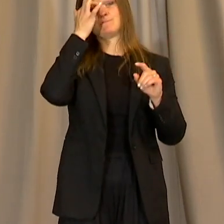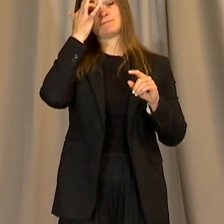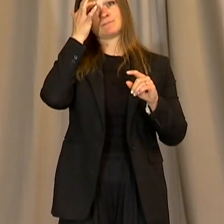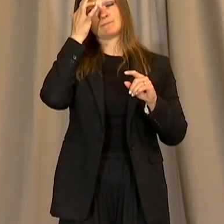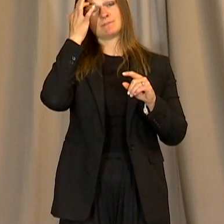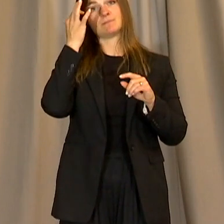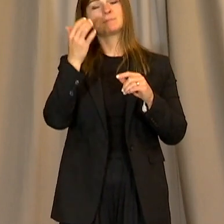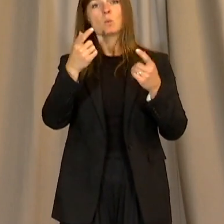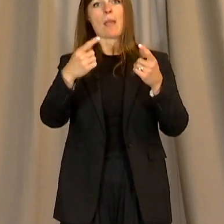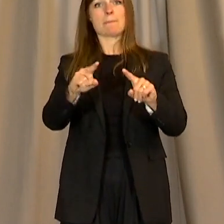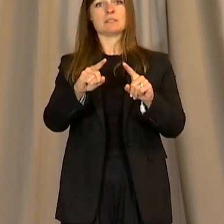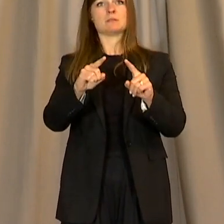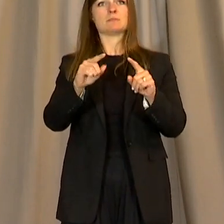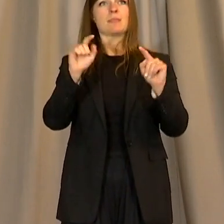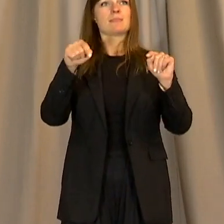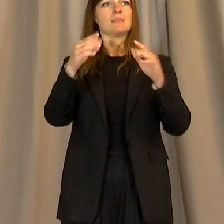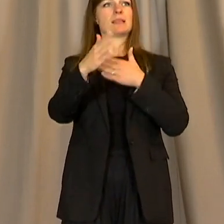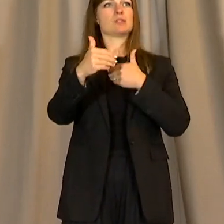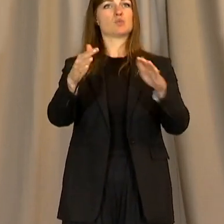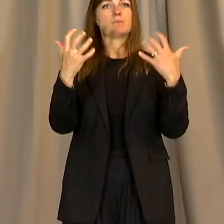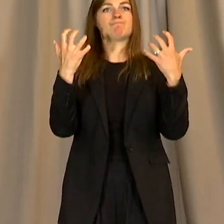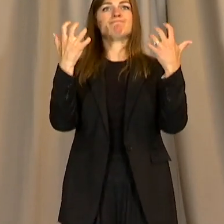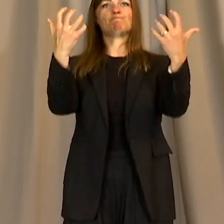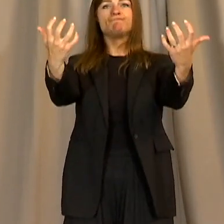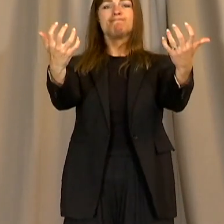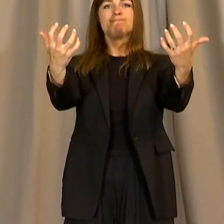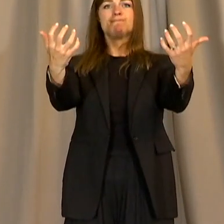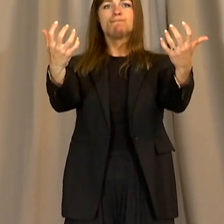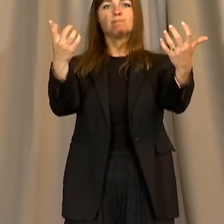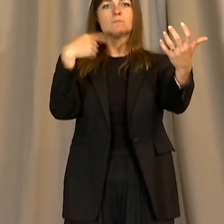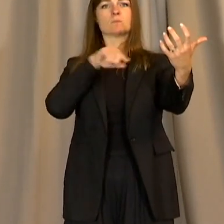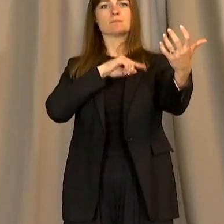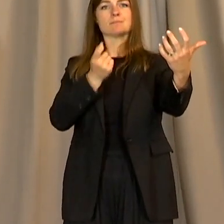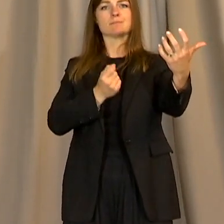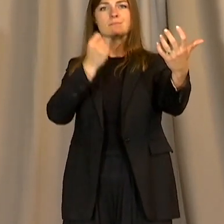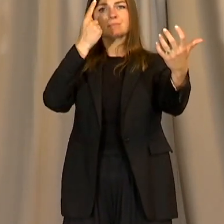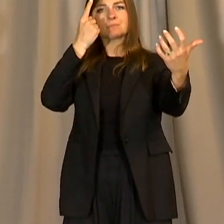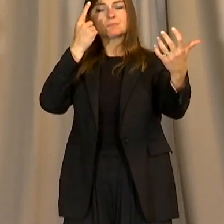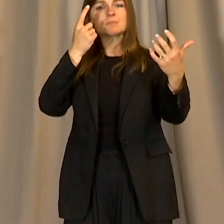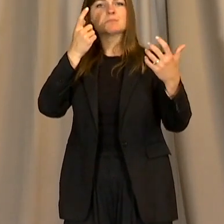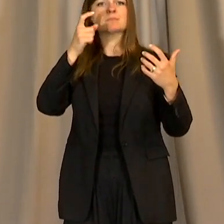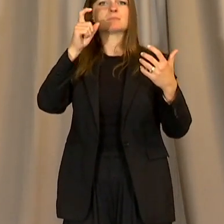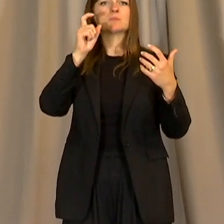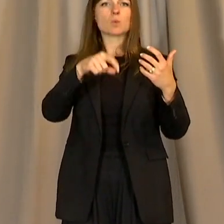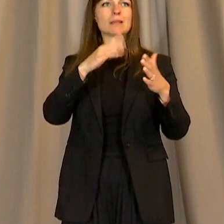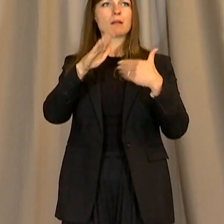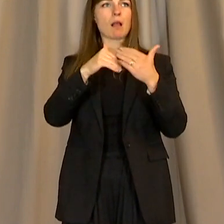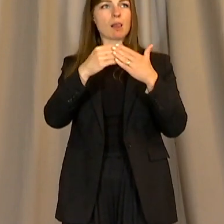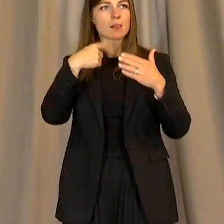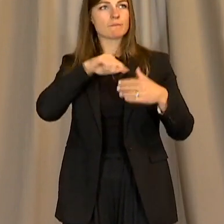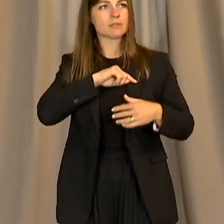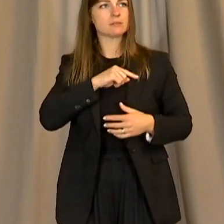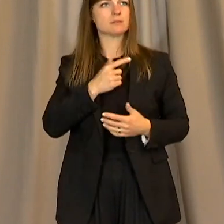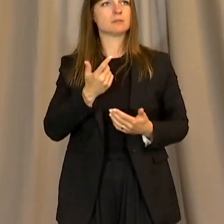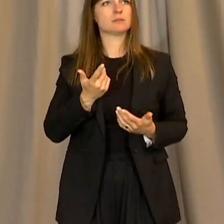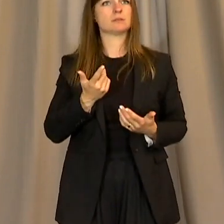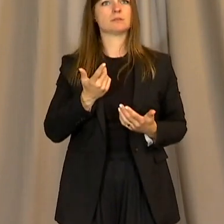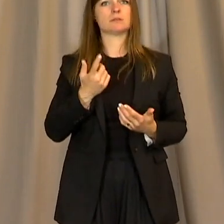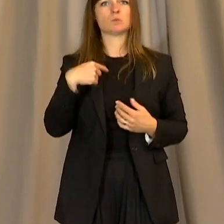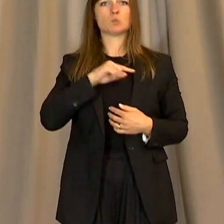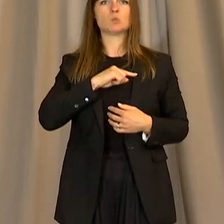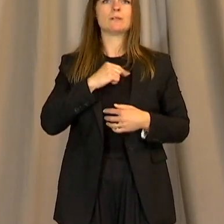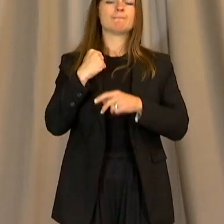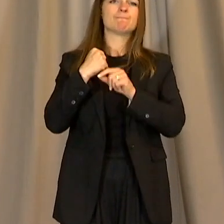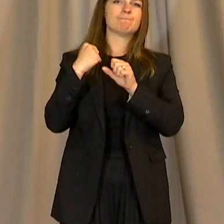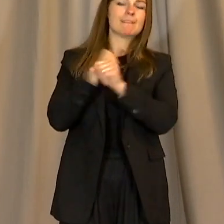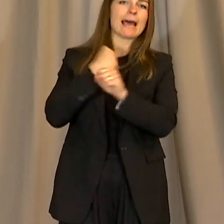of all of us who understand that there's a need to have all of us who are